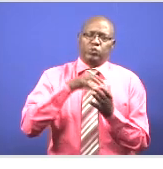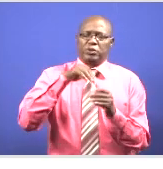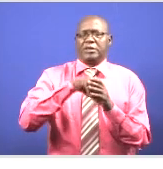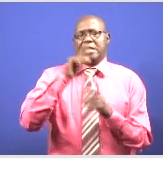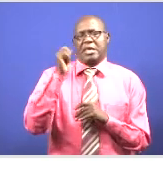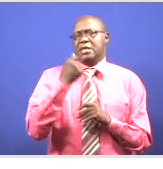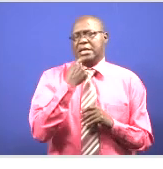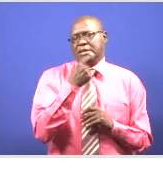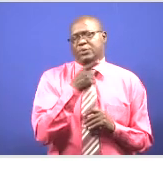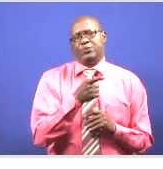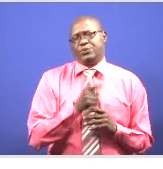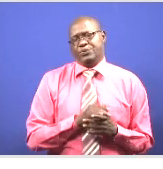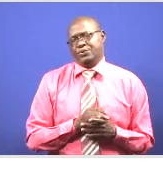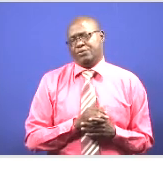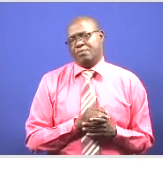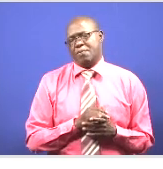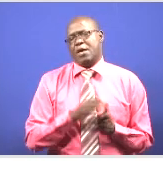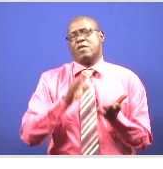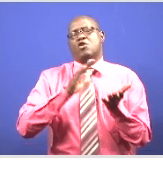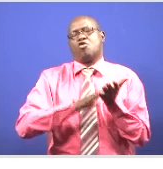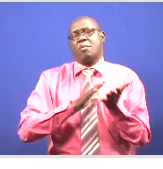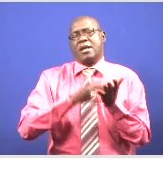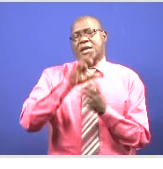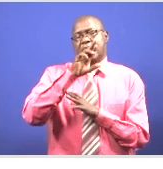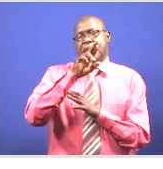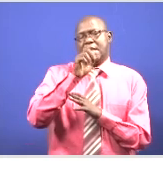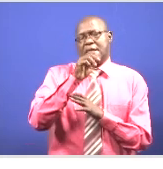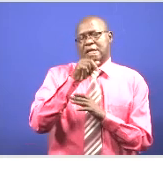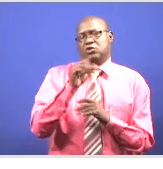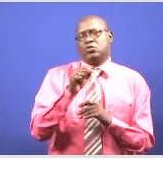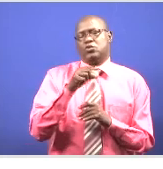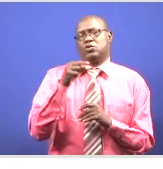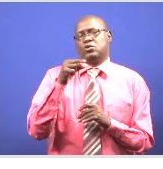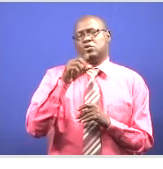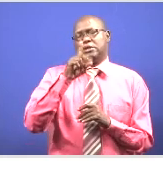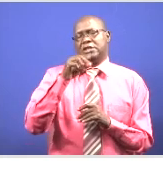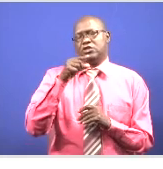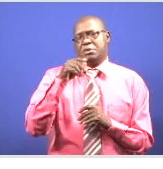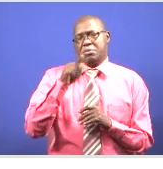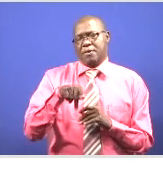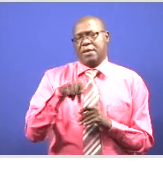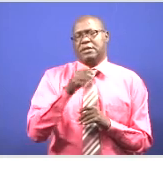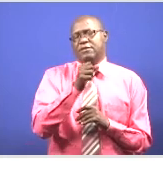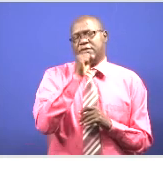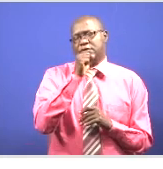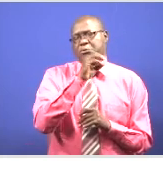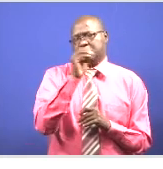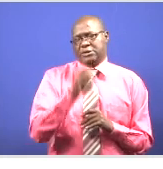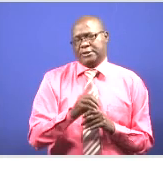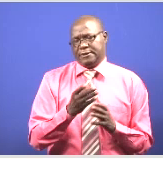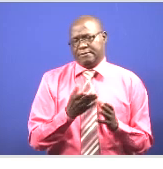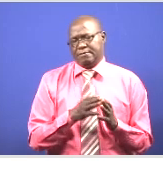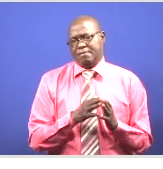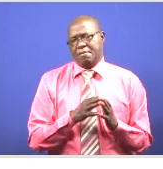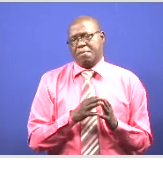The recommended ratio of our debt to GDP is 50%, you know?